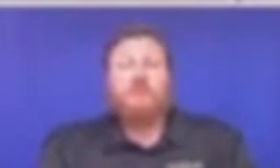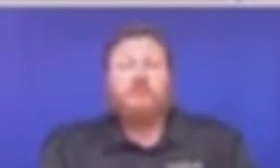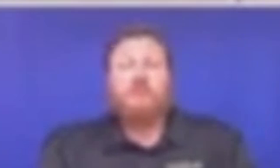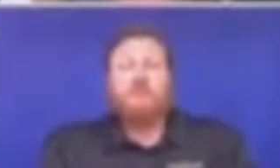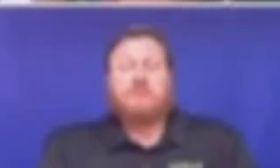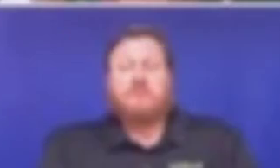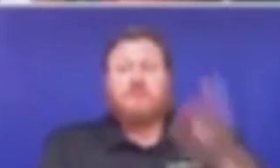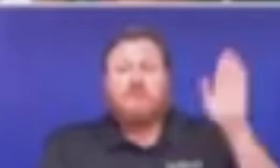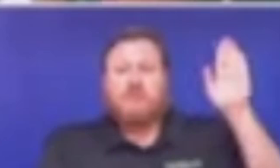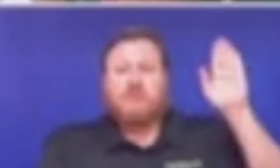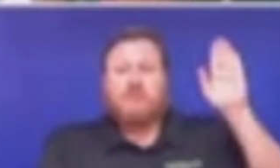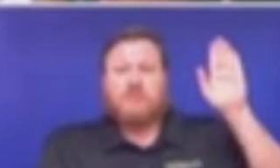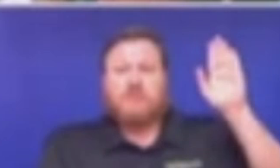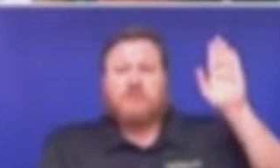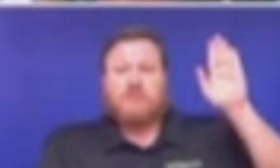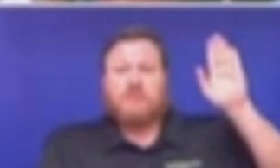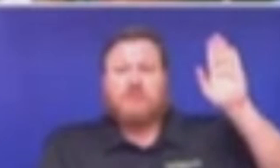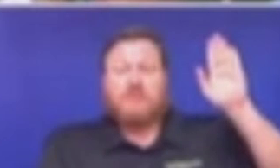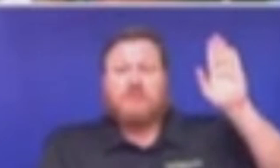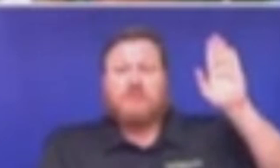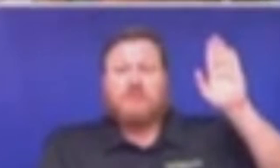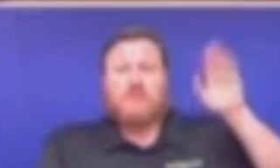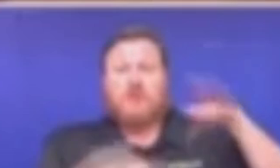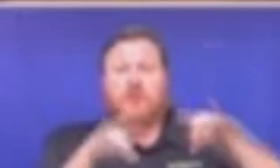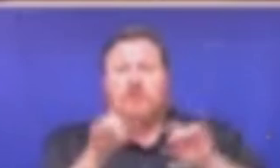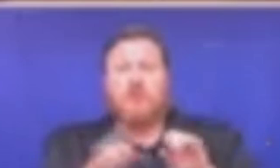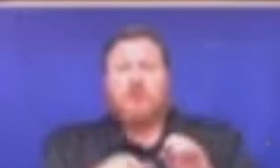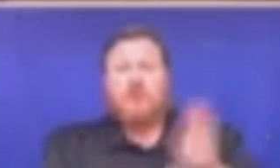point of order, please, Chairperson.